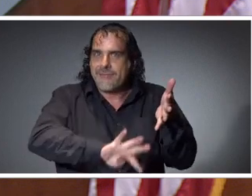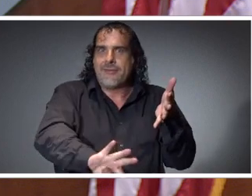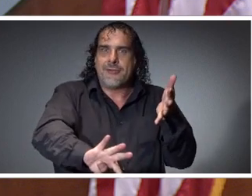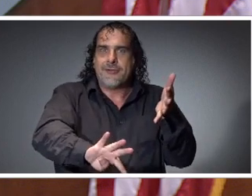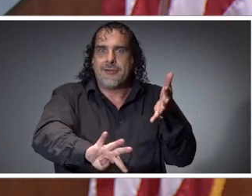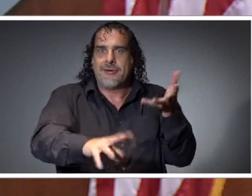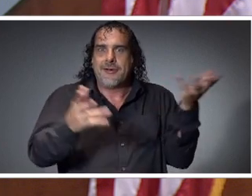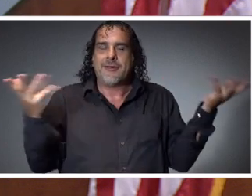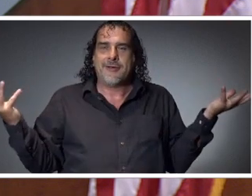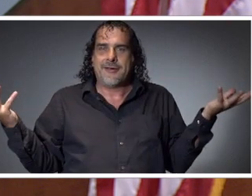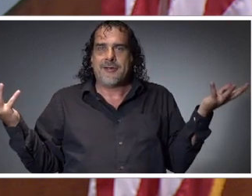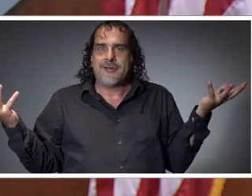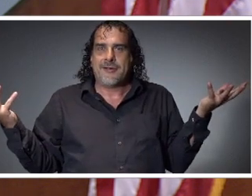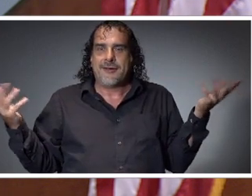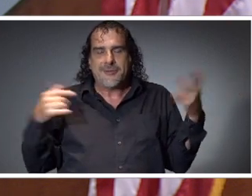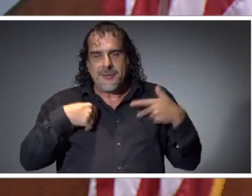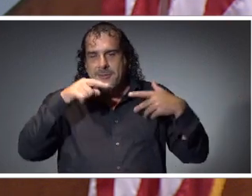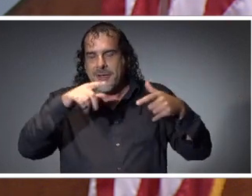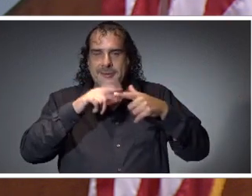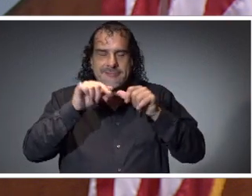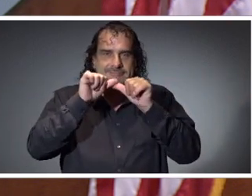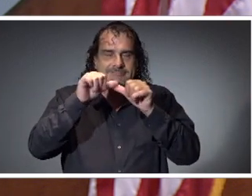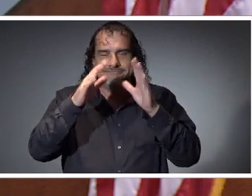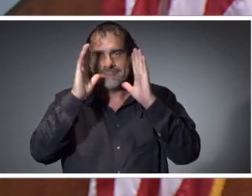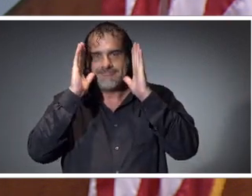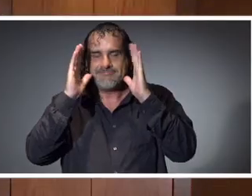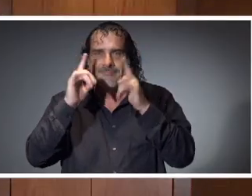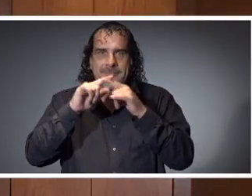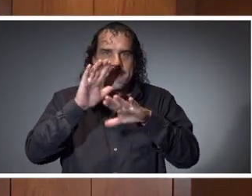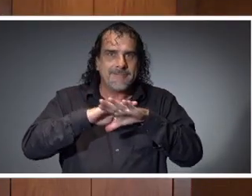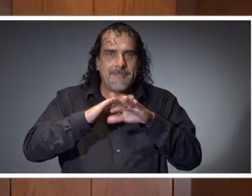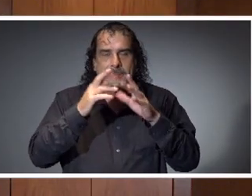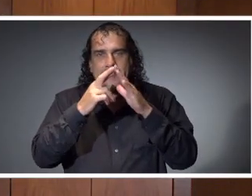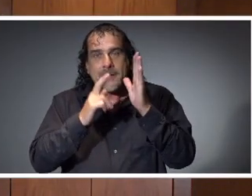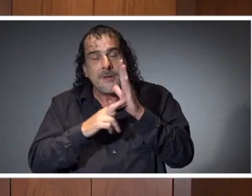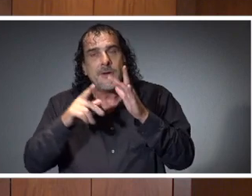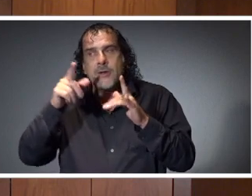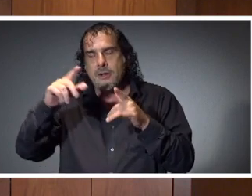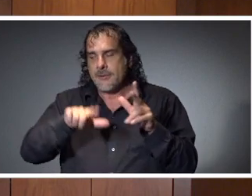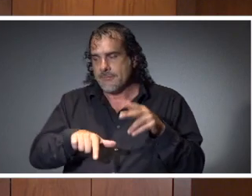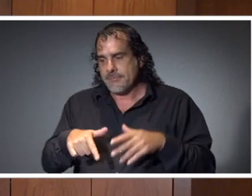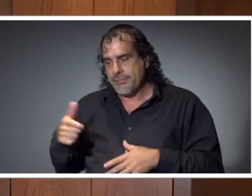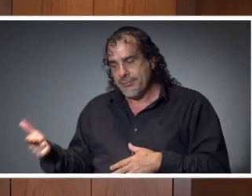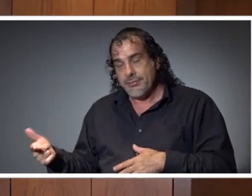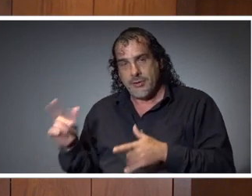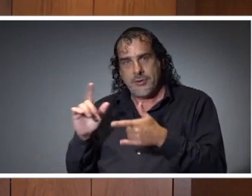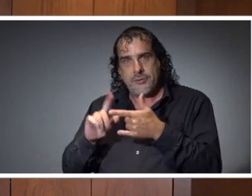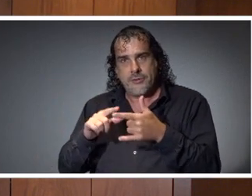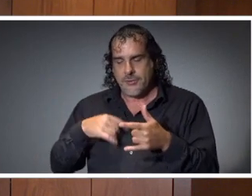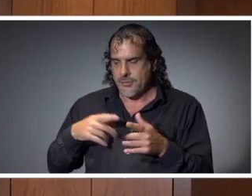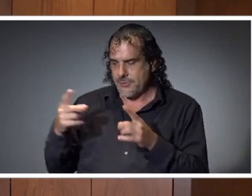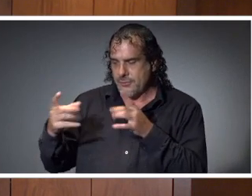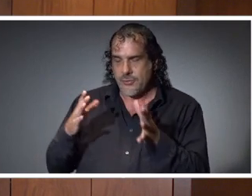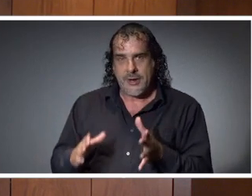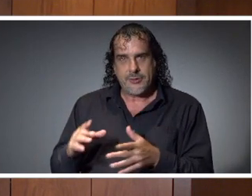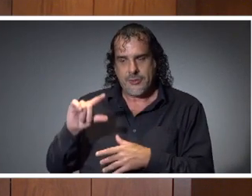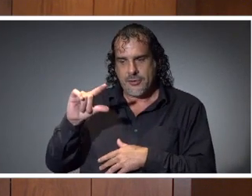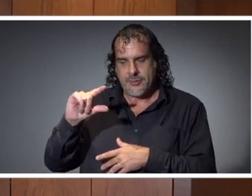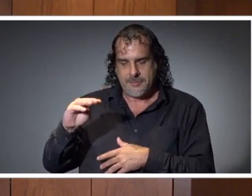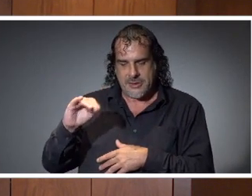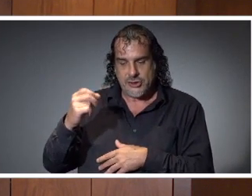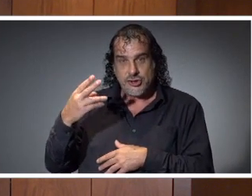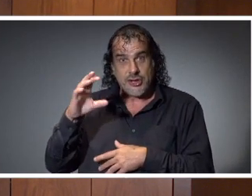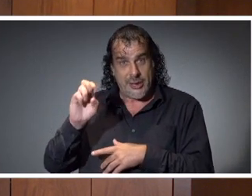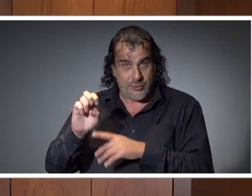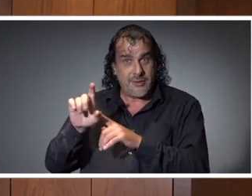let's continue to stay vigilant. Let's continue to work. With that, I'm going to turn it over to our director, Director Michelle